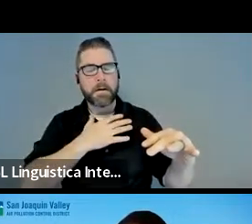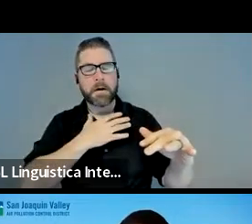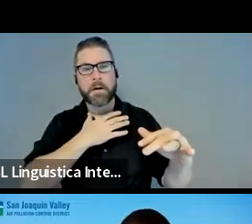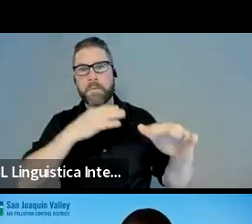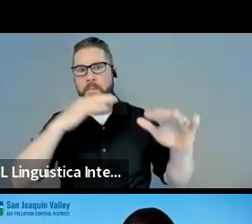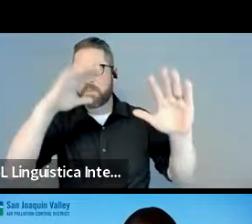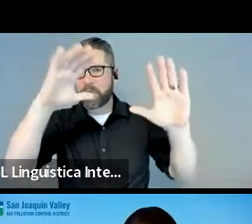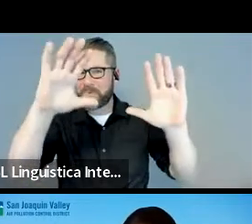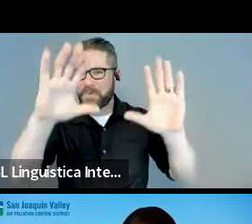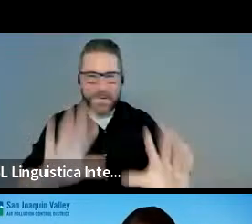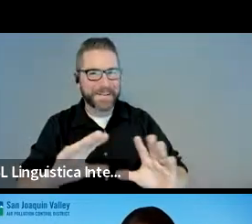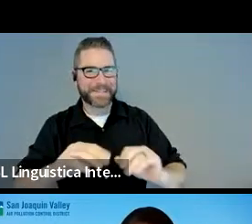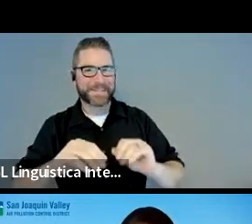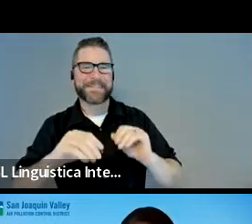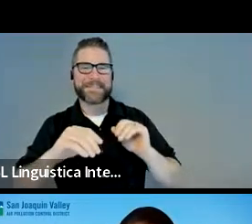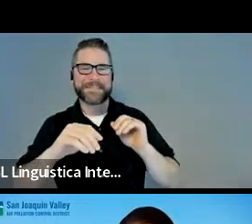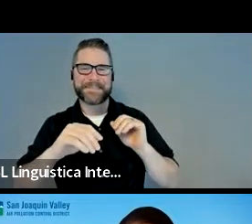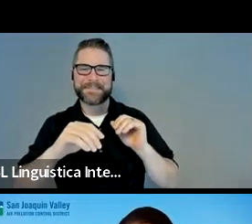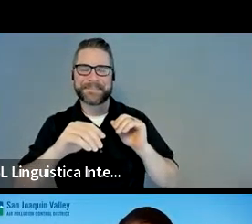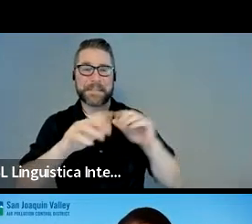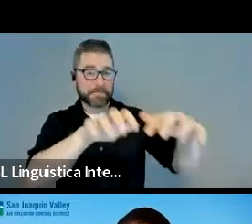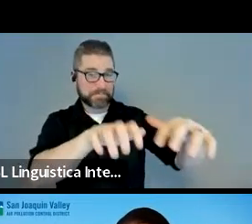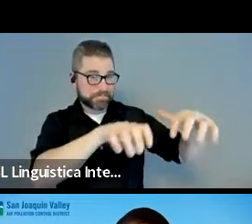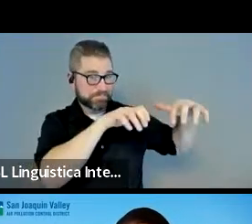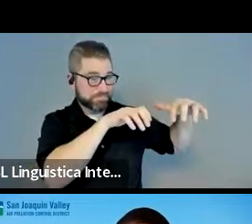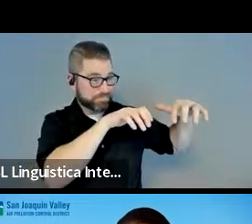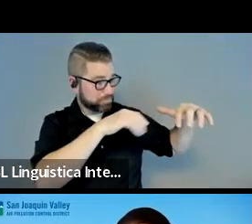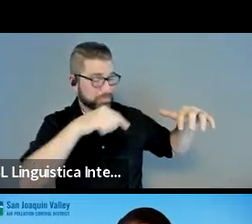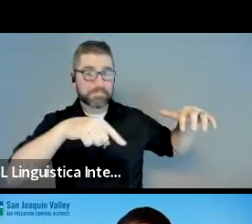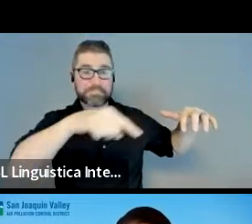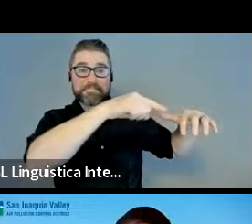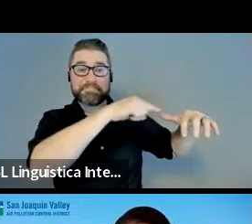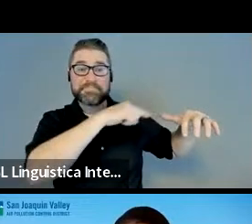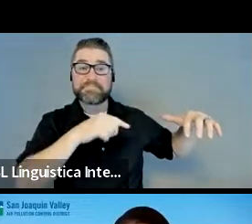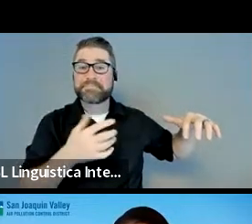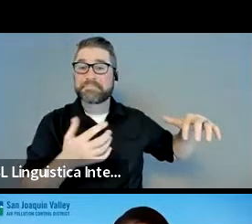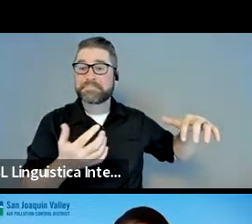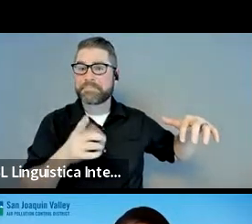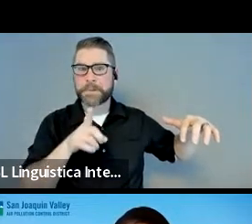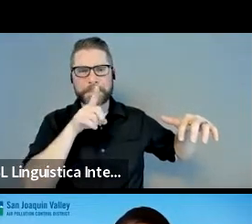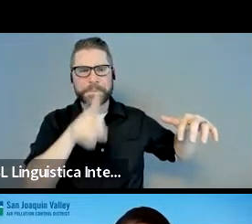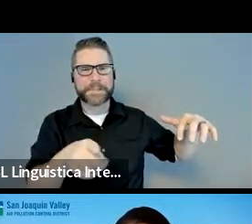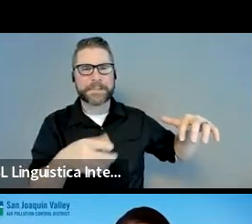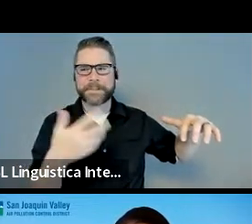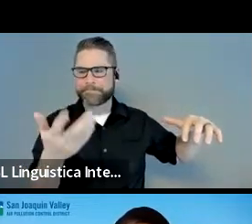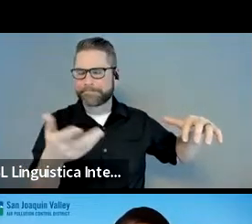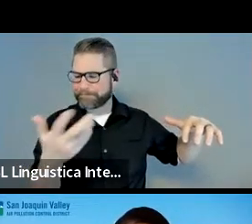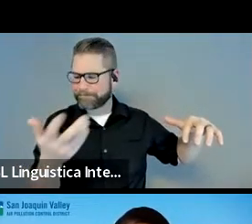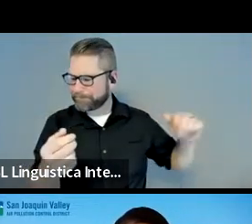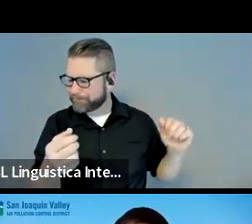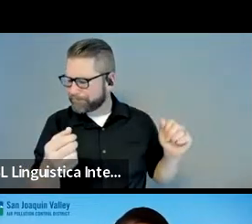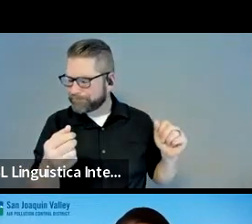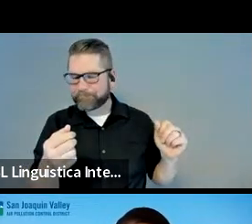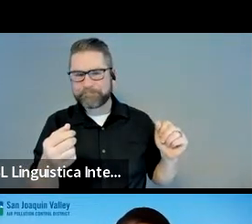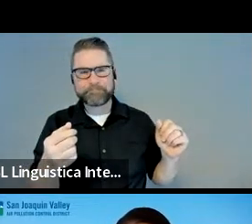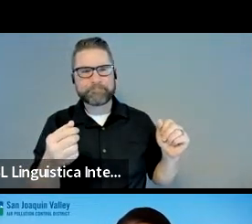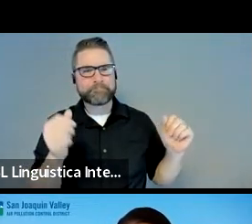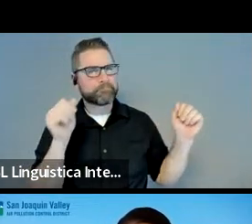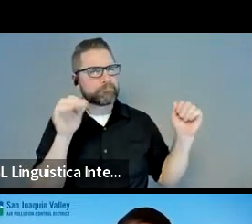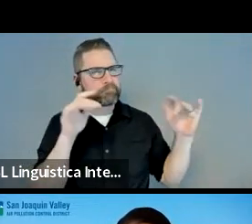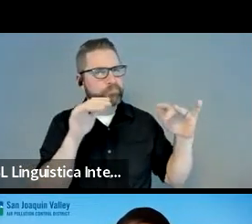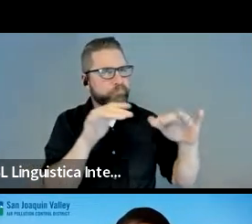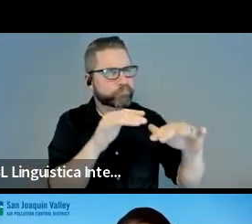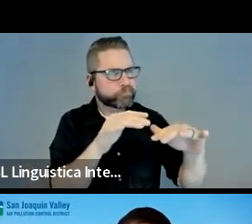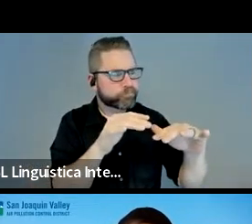The audience was really a gatherings of persons